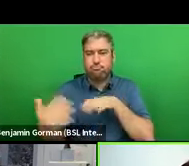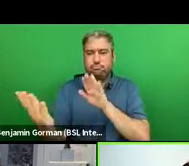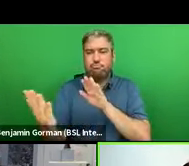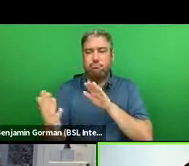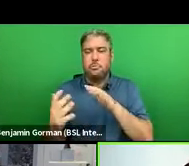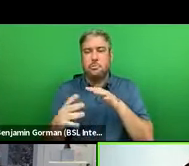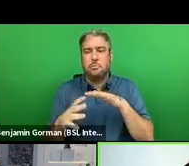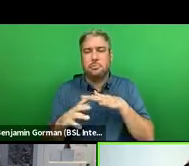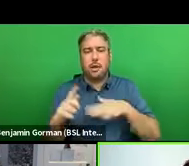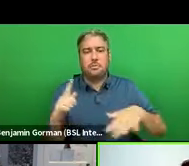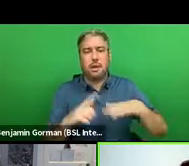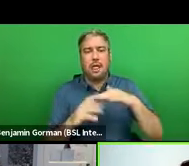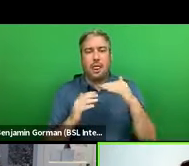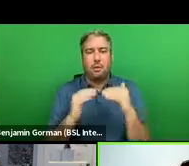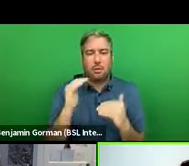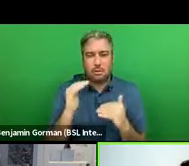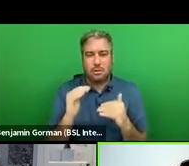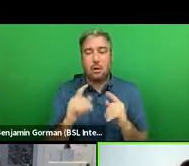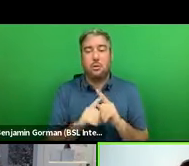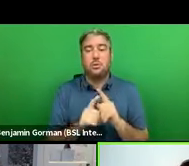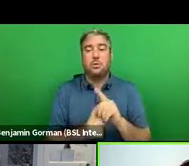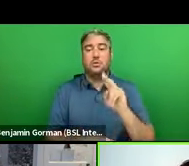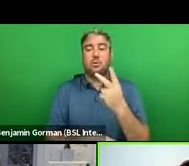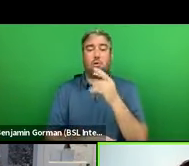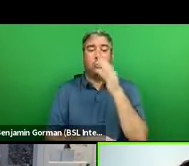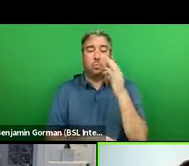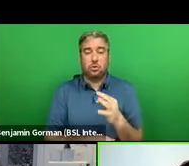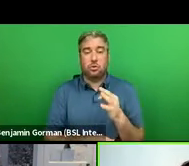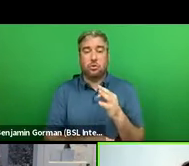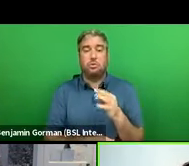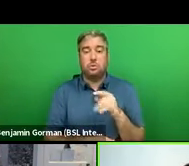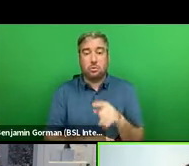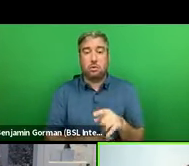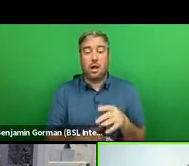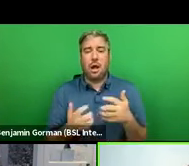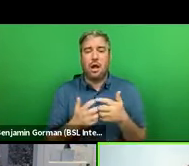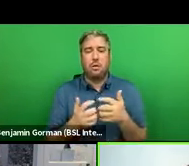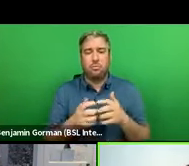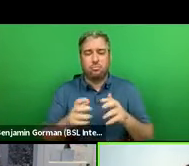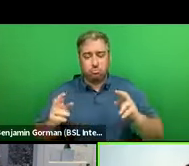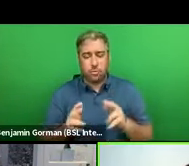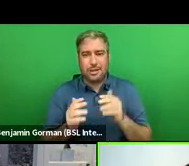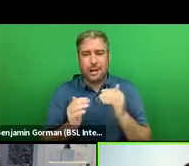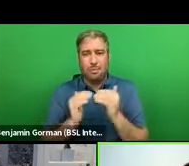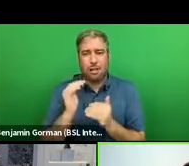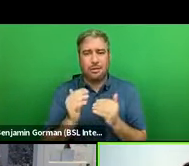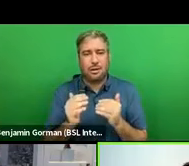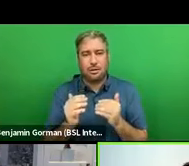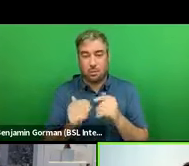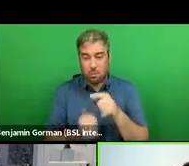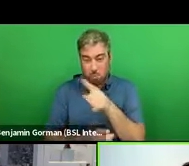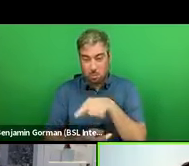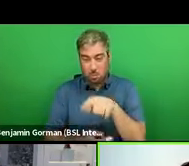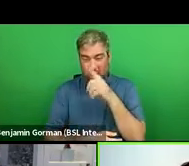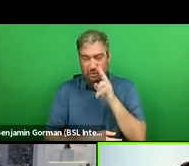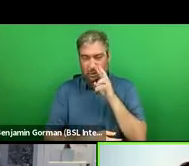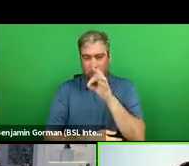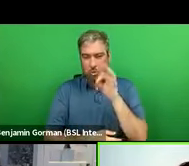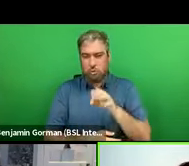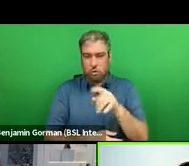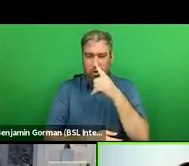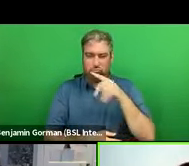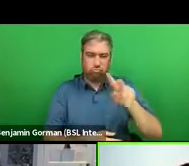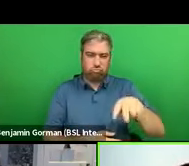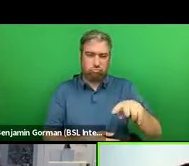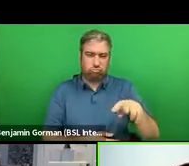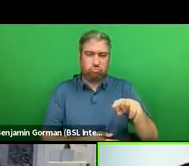the questions, so I'll leave you to read the details yourselves in the interests of time. And also perhaps the other speakers, if they would like to intervene in